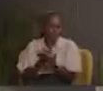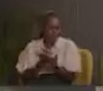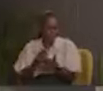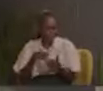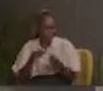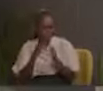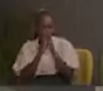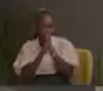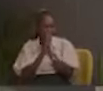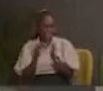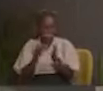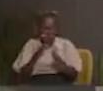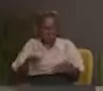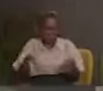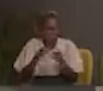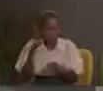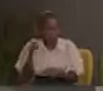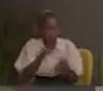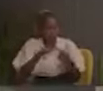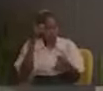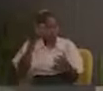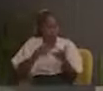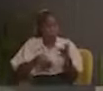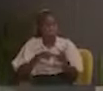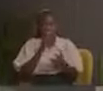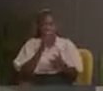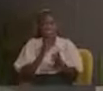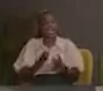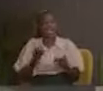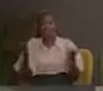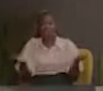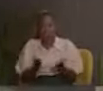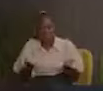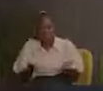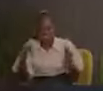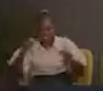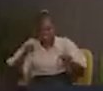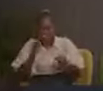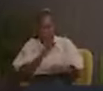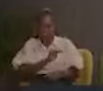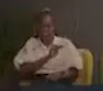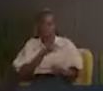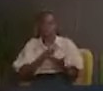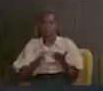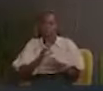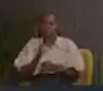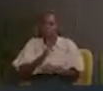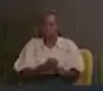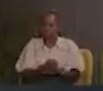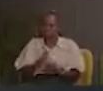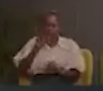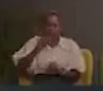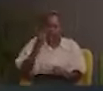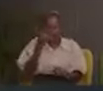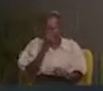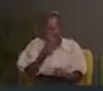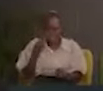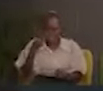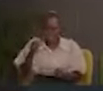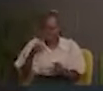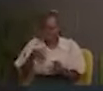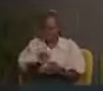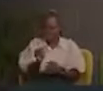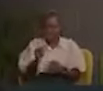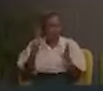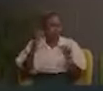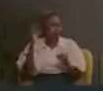important for you to know what is available. This is the ministry of the Holy Spirit. The Bible says, no eye has seen, no ear has heard, neither has it come